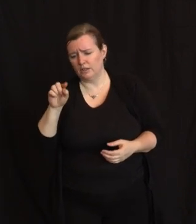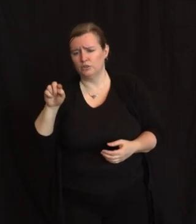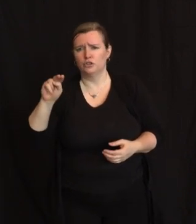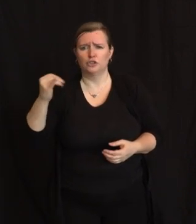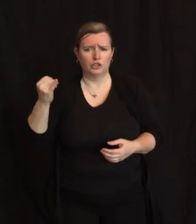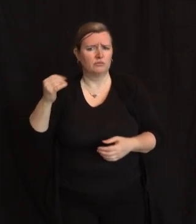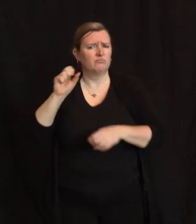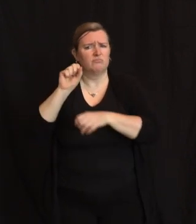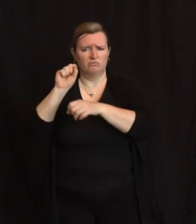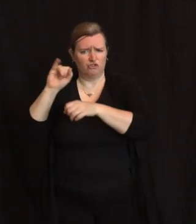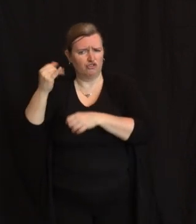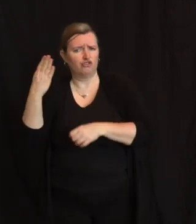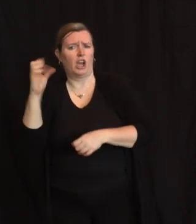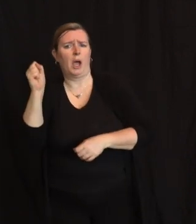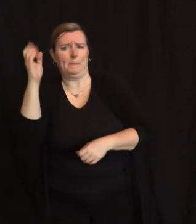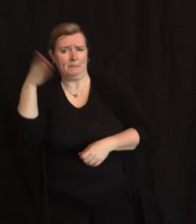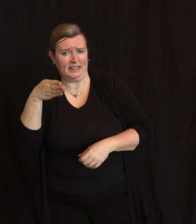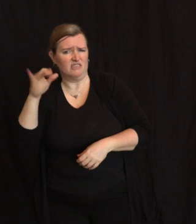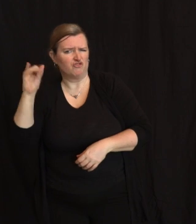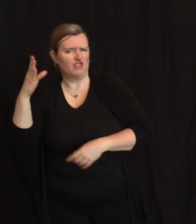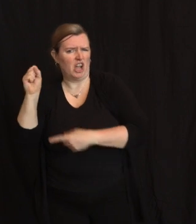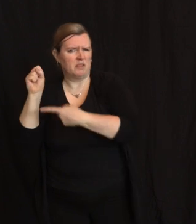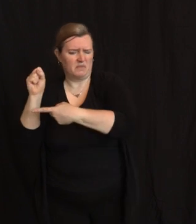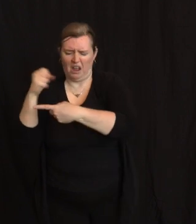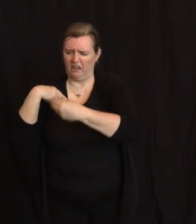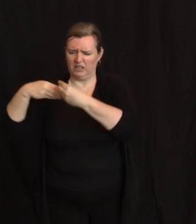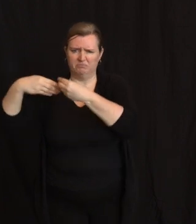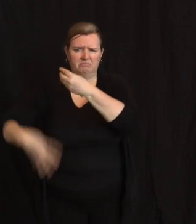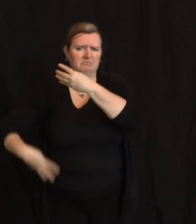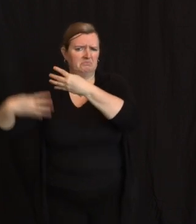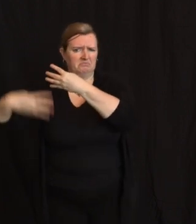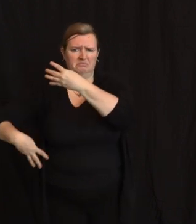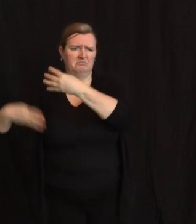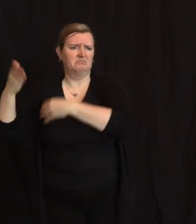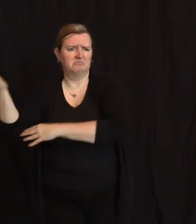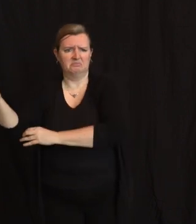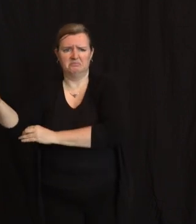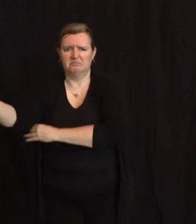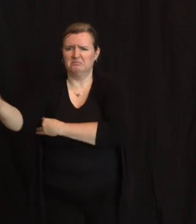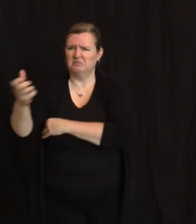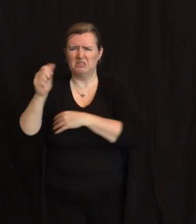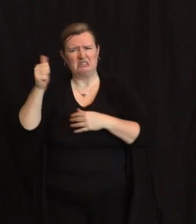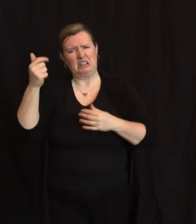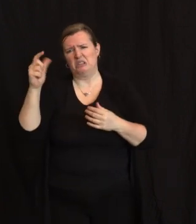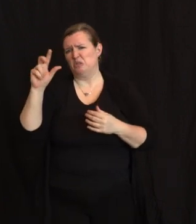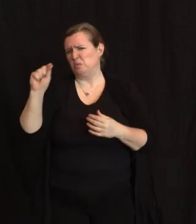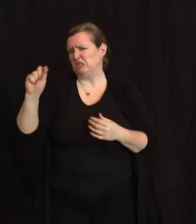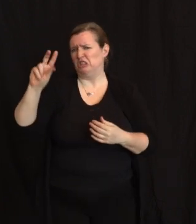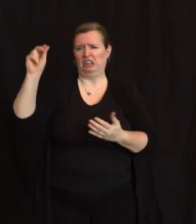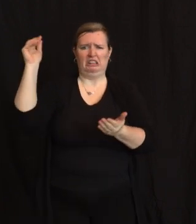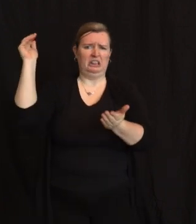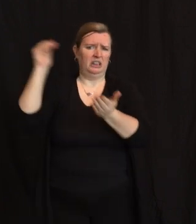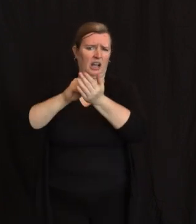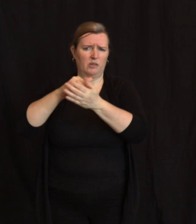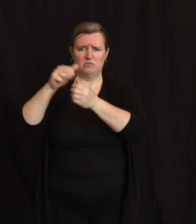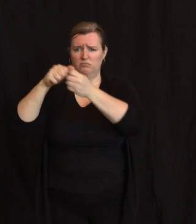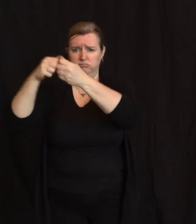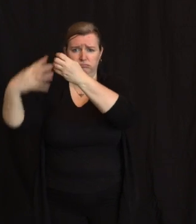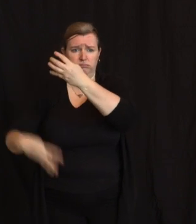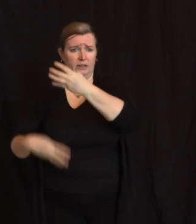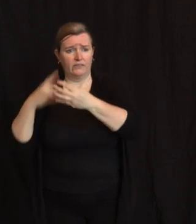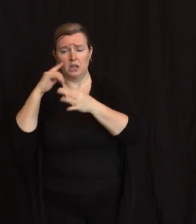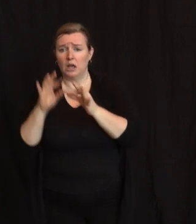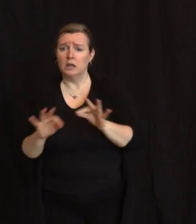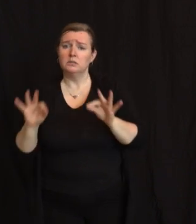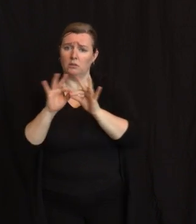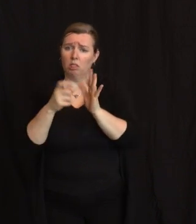covid19.nj.gov. There you will find literally tens of thousands of jobs at hundreds of essential employers across the